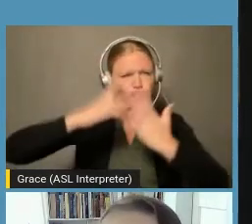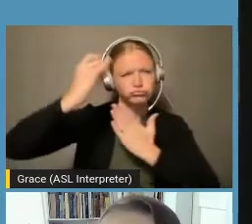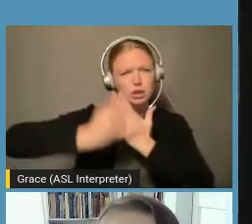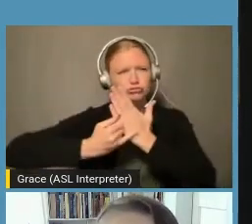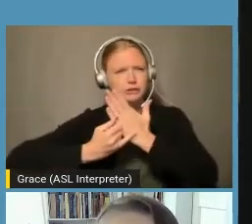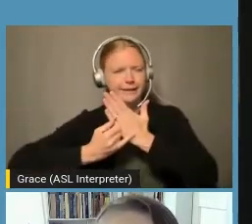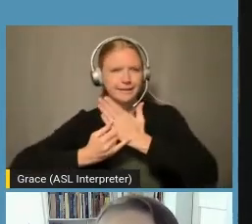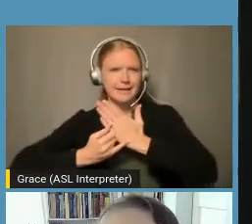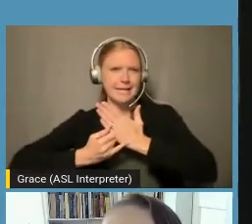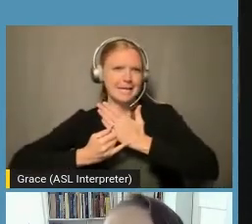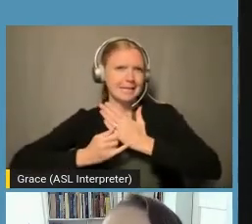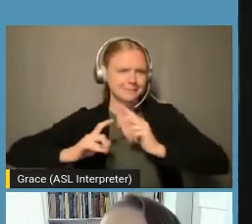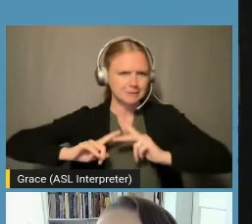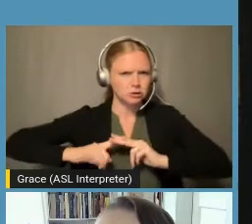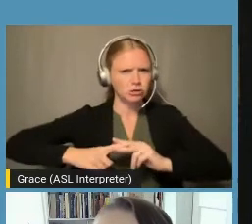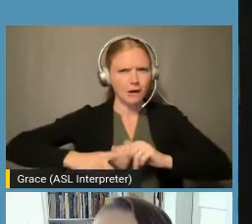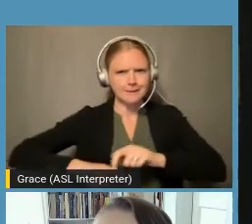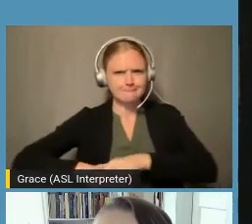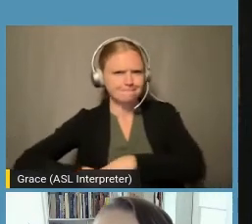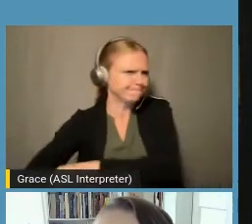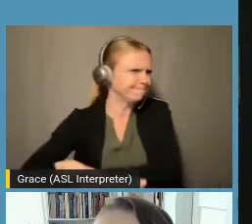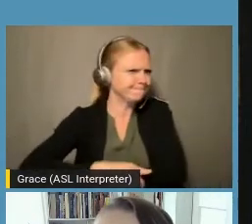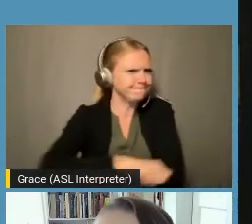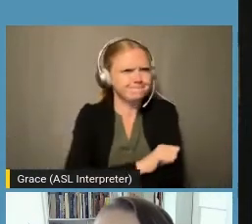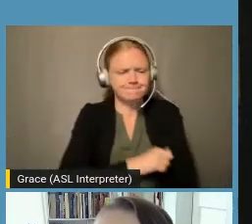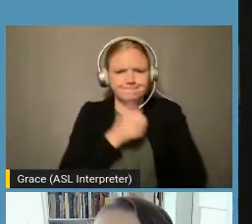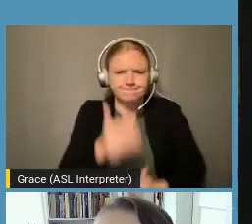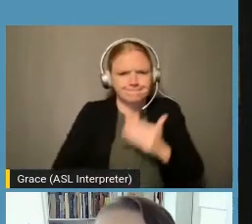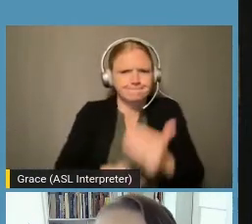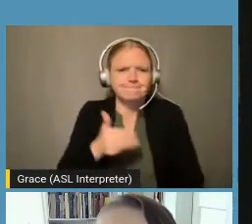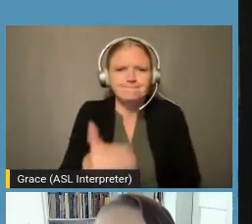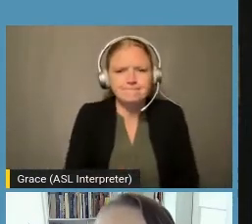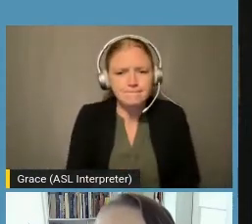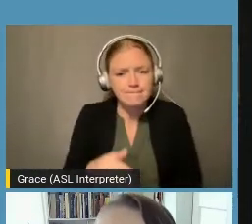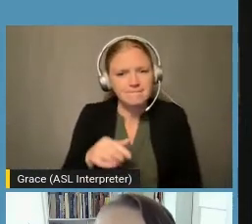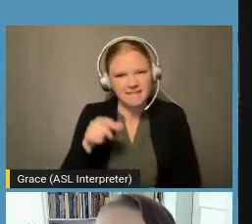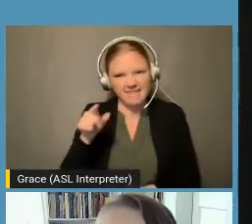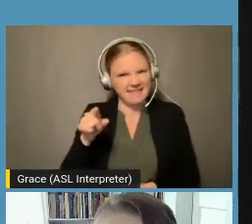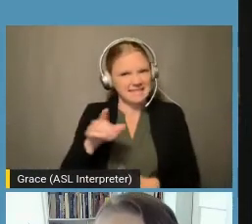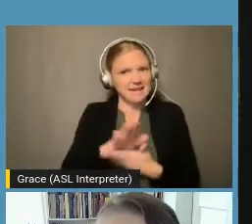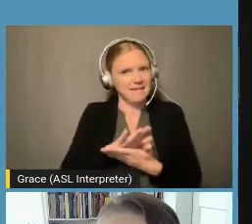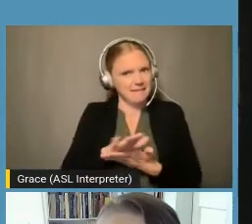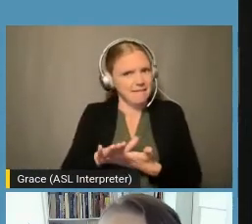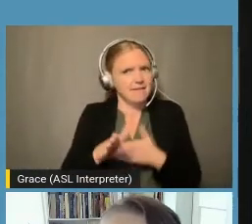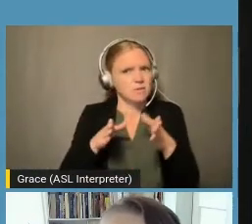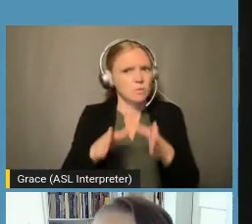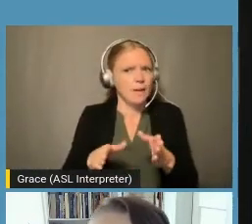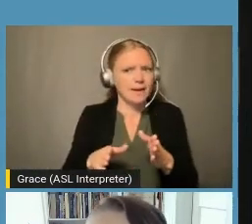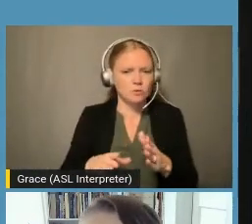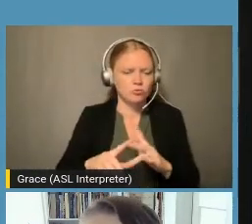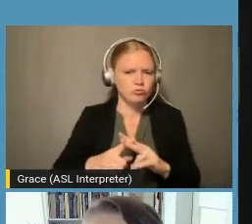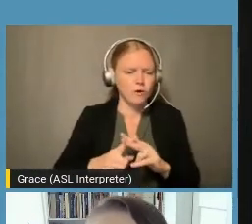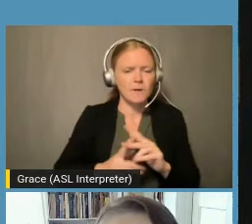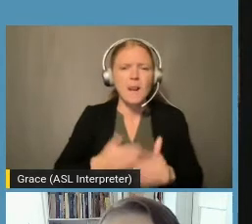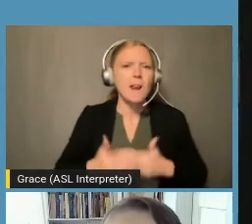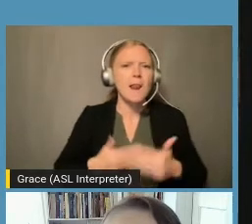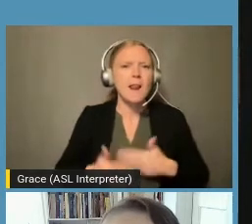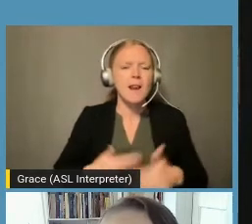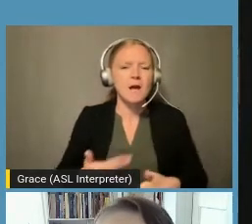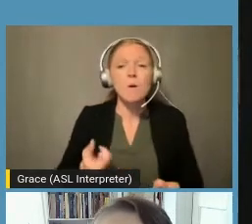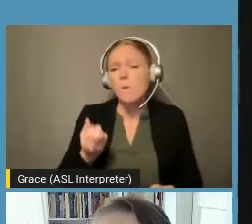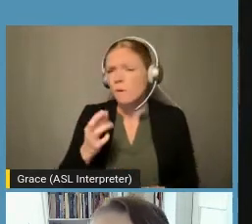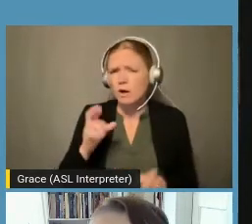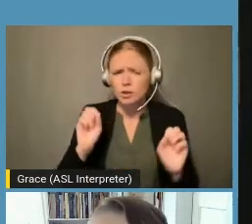a really running start, it's a nice way to create a lot of momentum to do that. Or you can do it